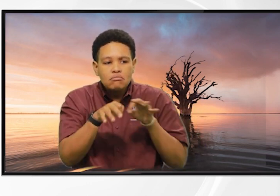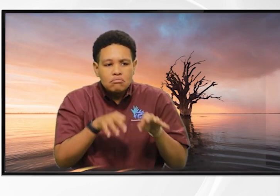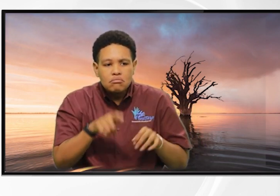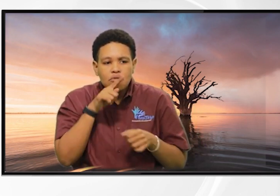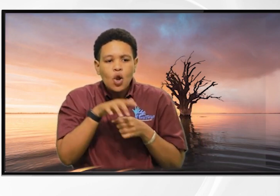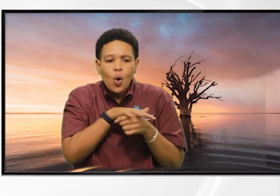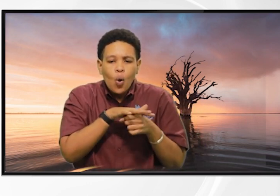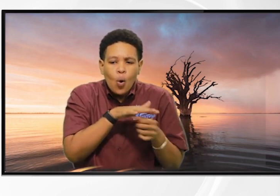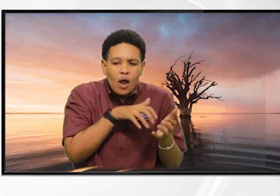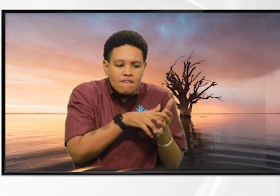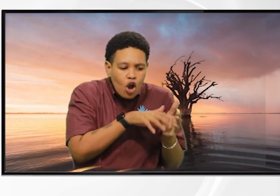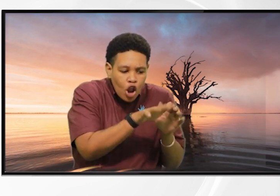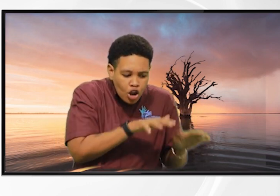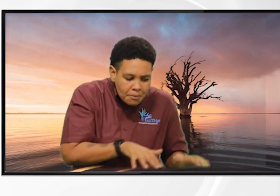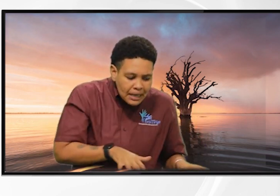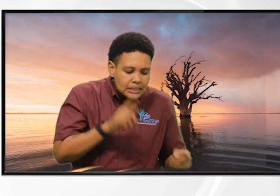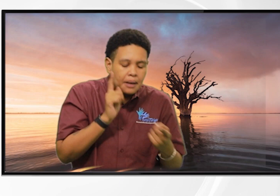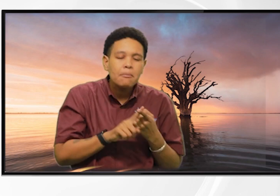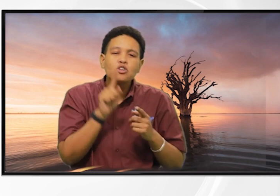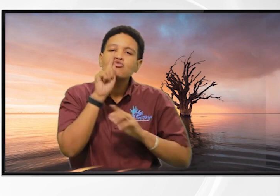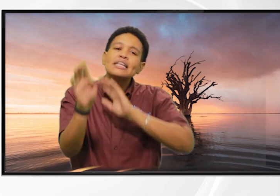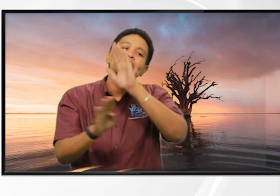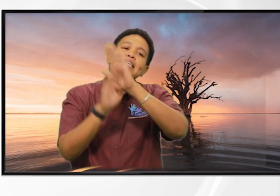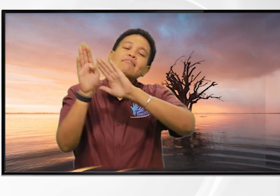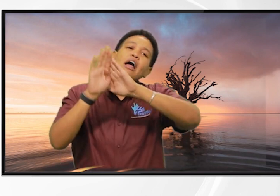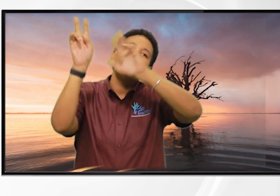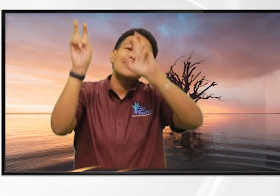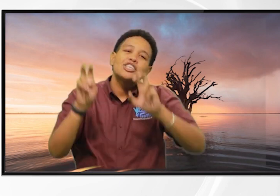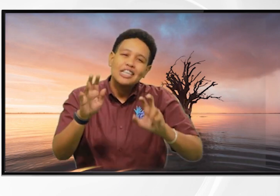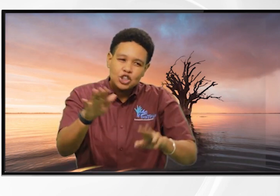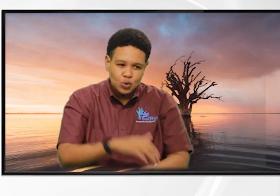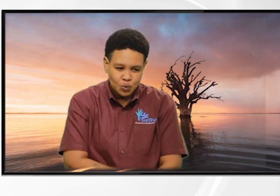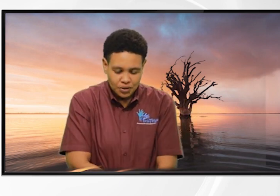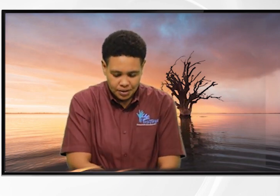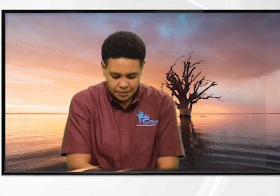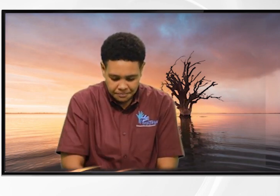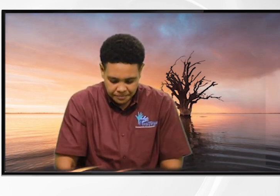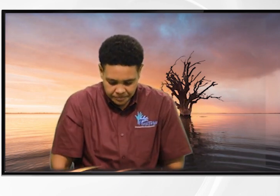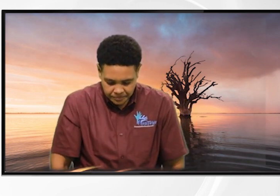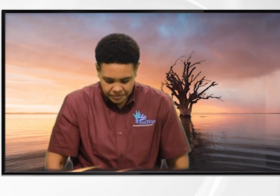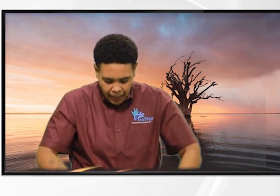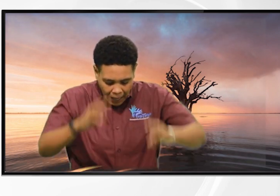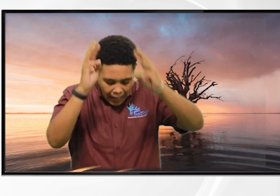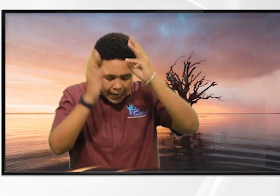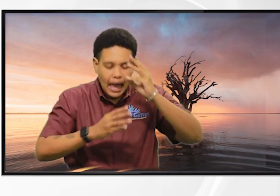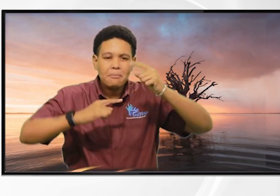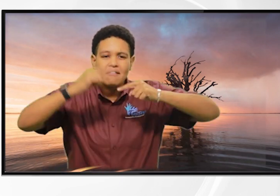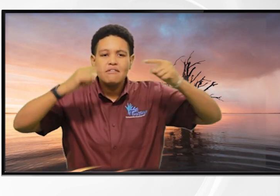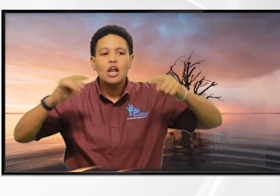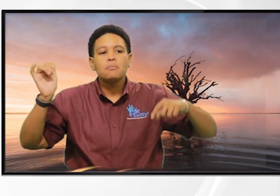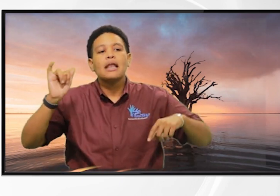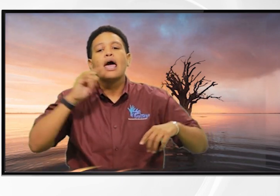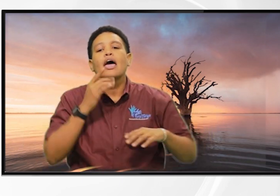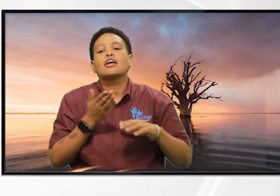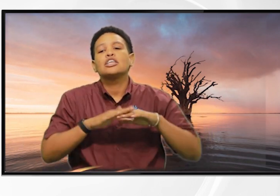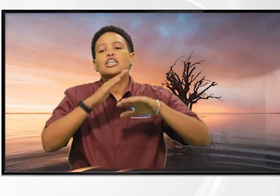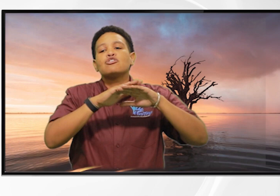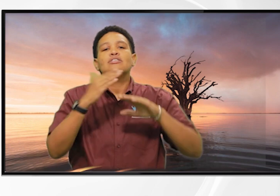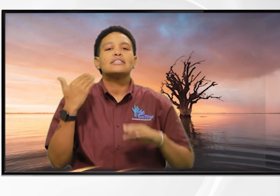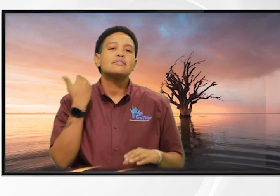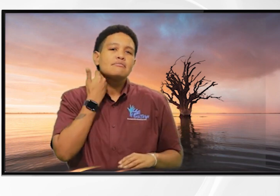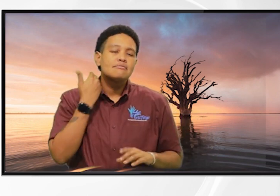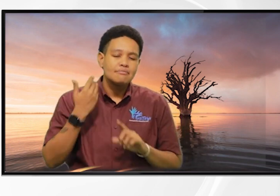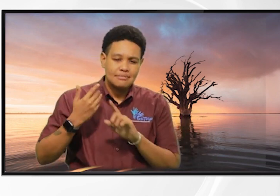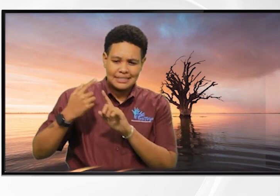local vulnerabilities and developmental issues. Climate variables such as increasing temperatures and